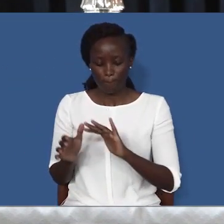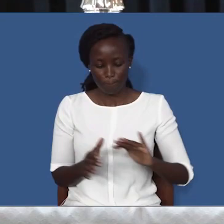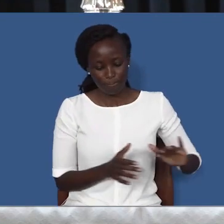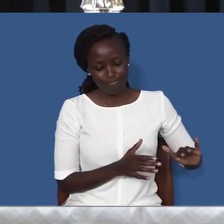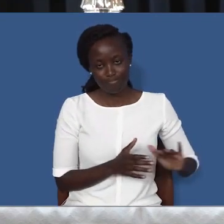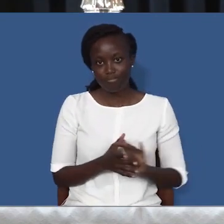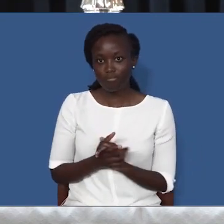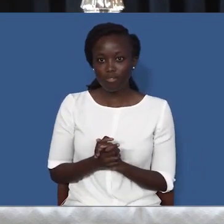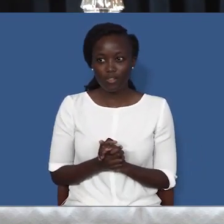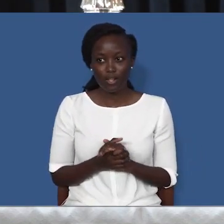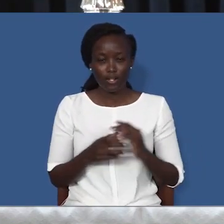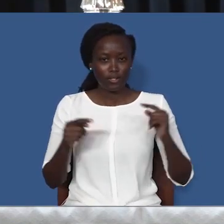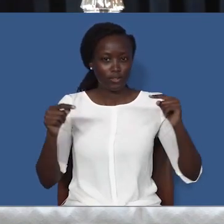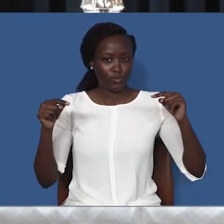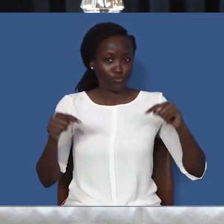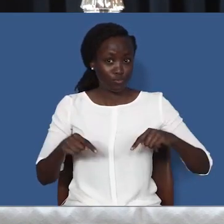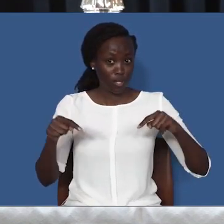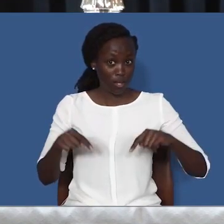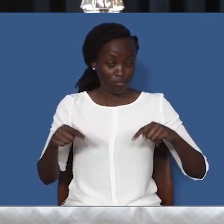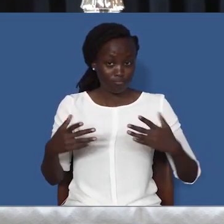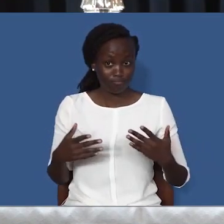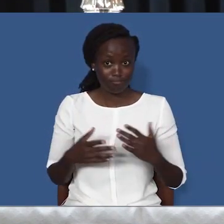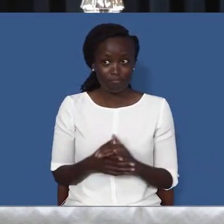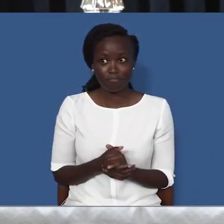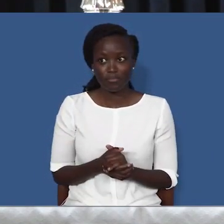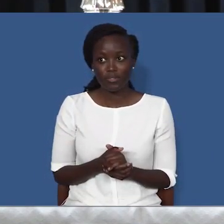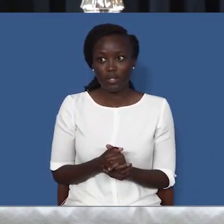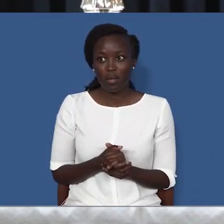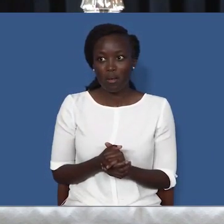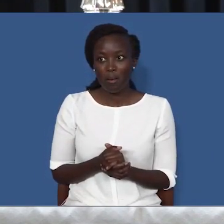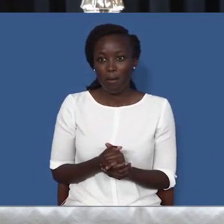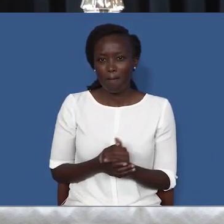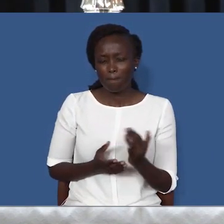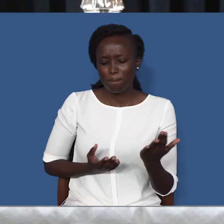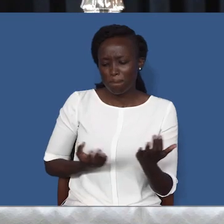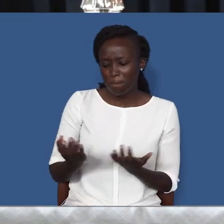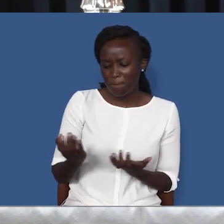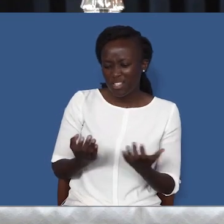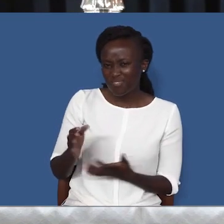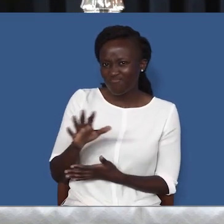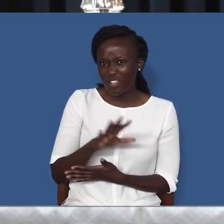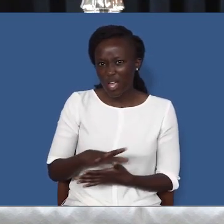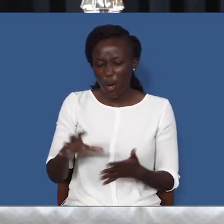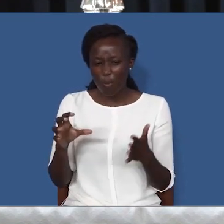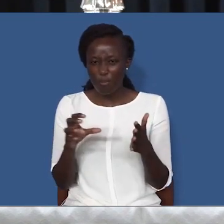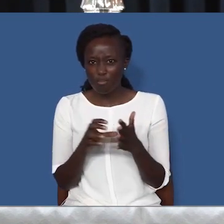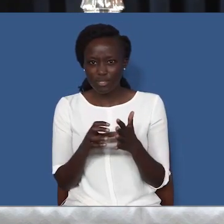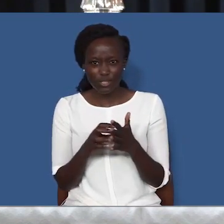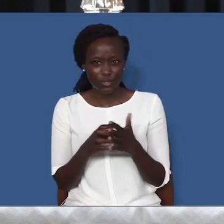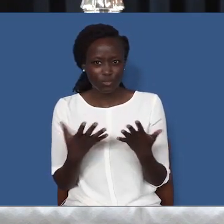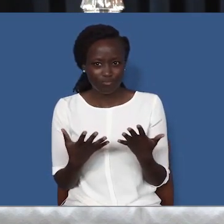Now, today's business environment is very unyielding, but